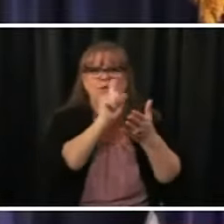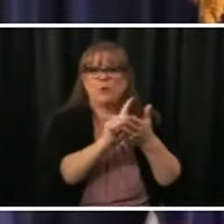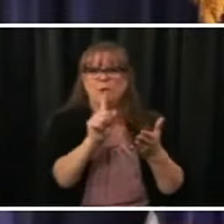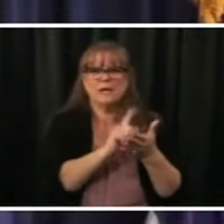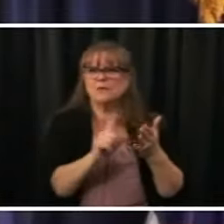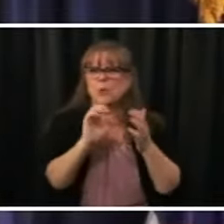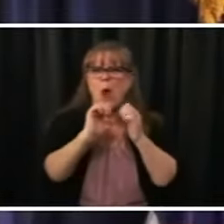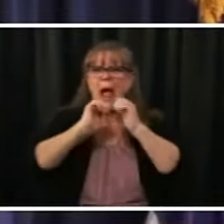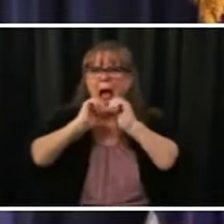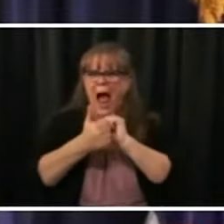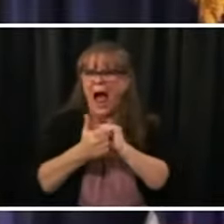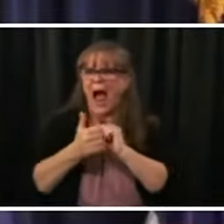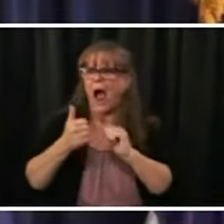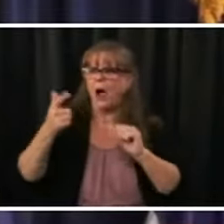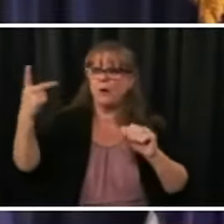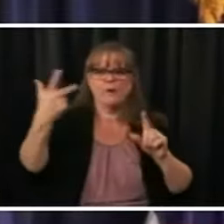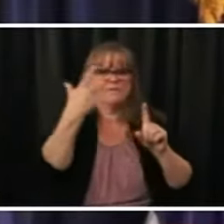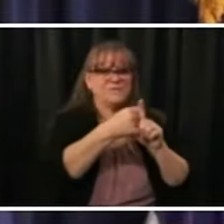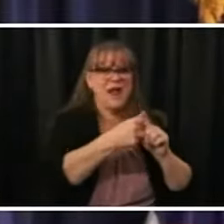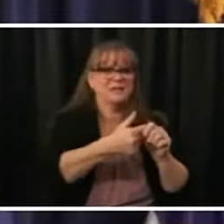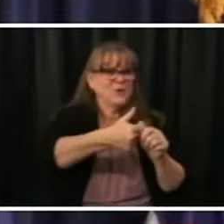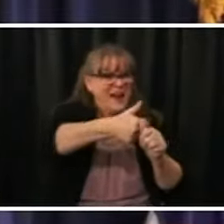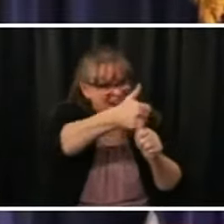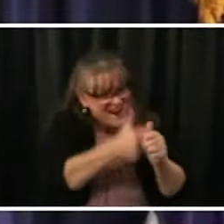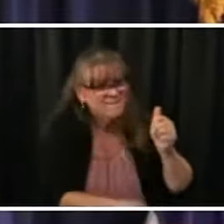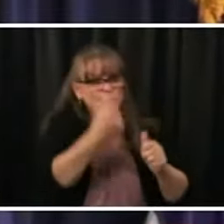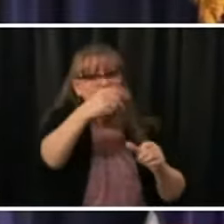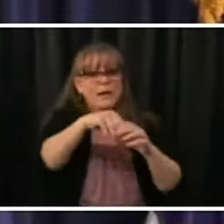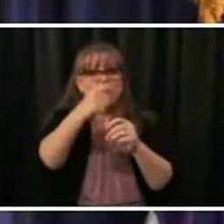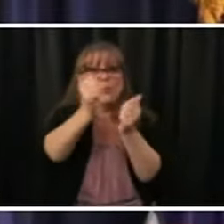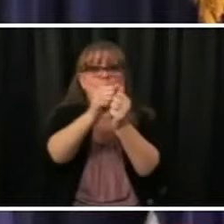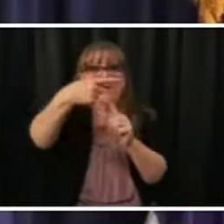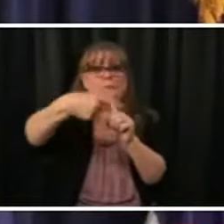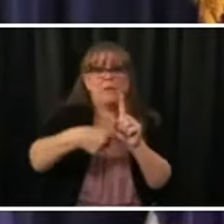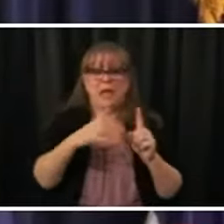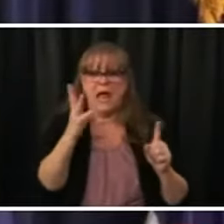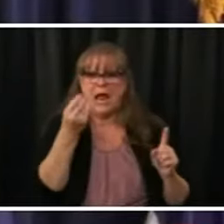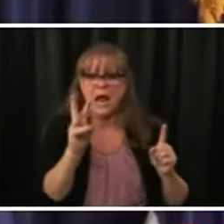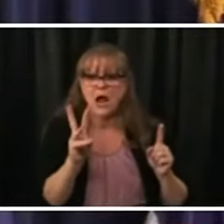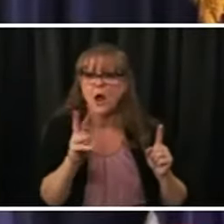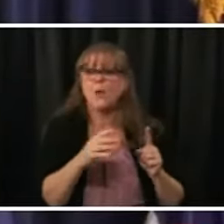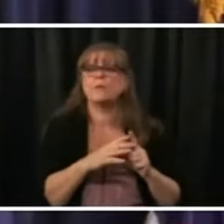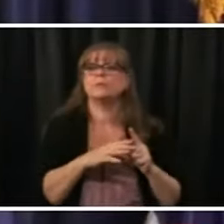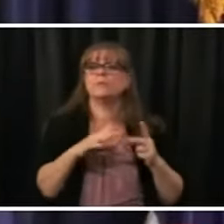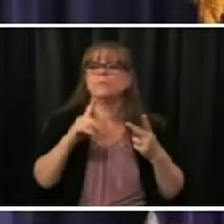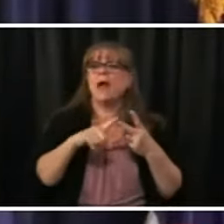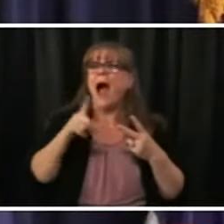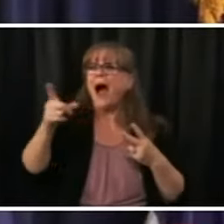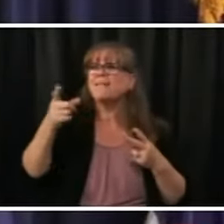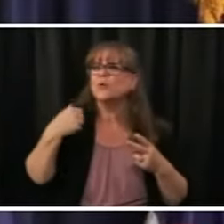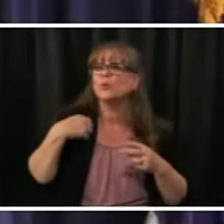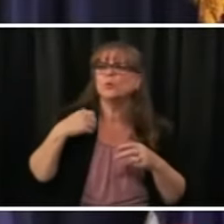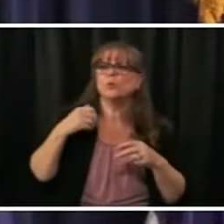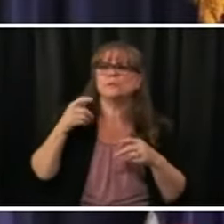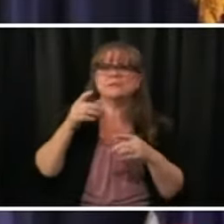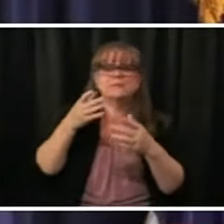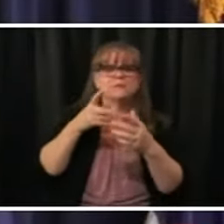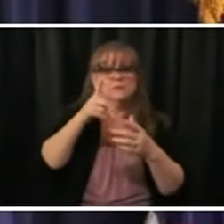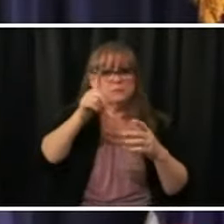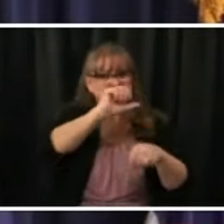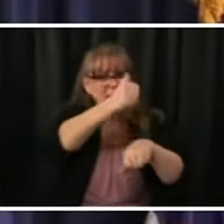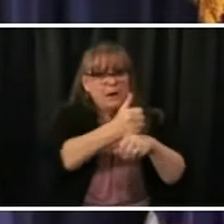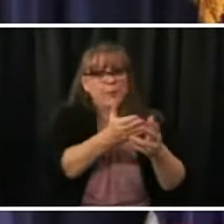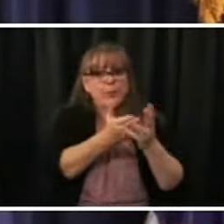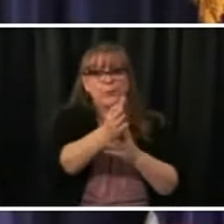month. Second, have you considered or come up with an answer at all to Denver's request to give increased